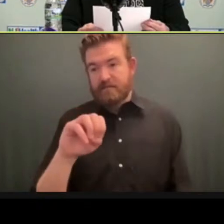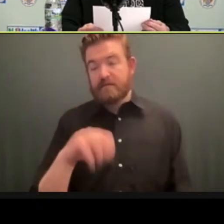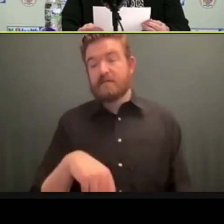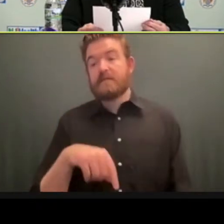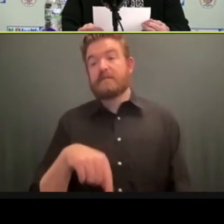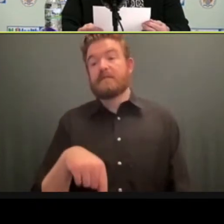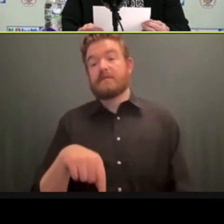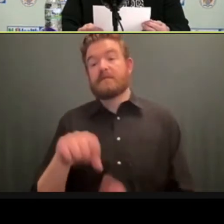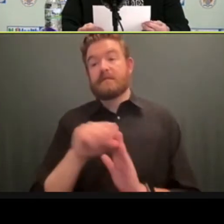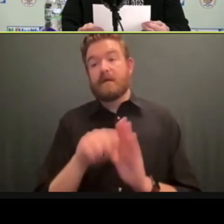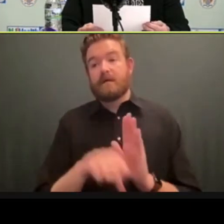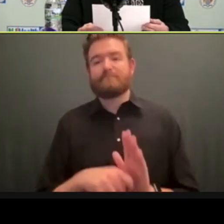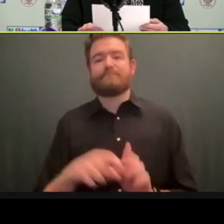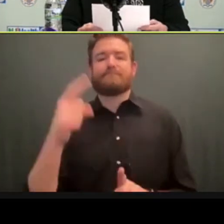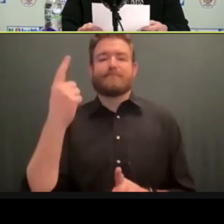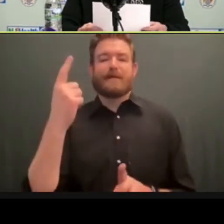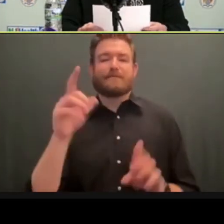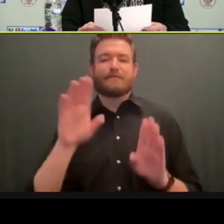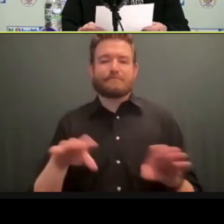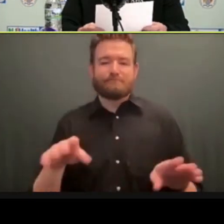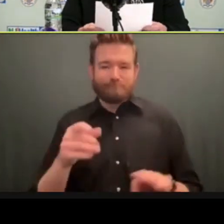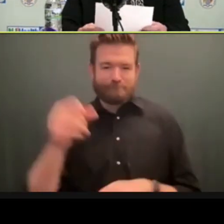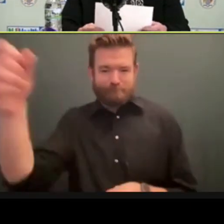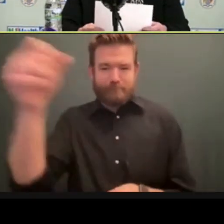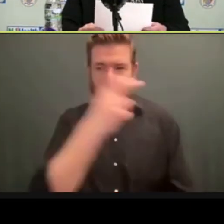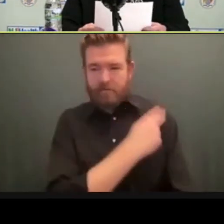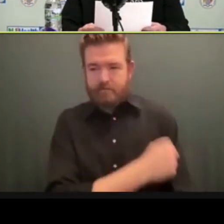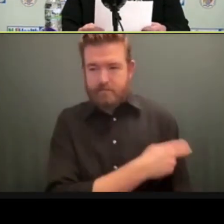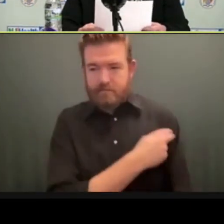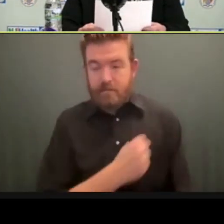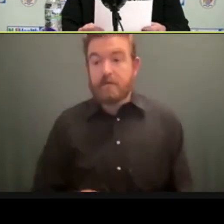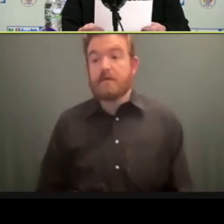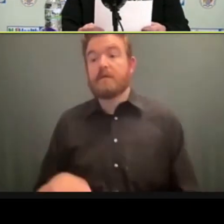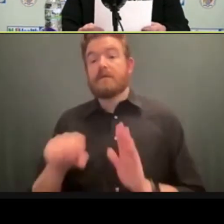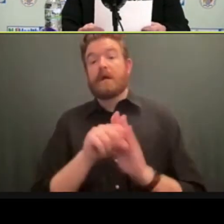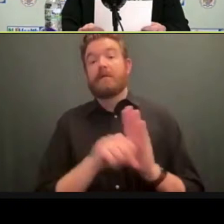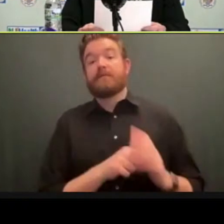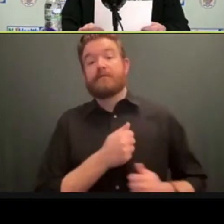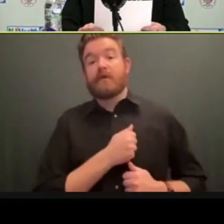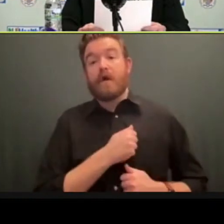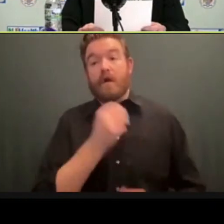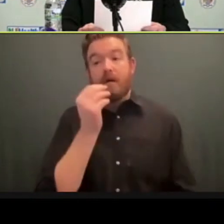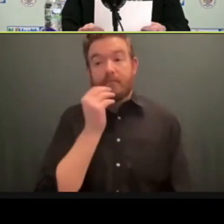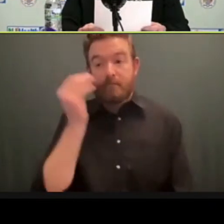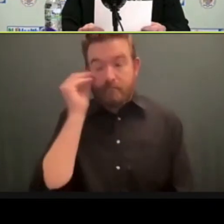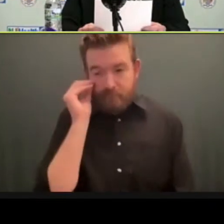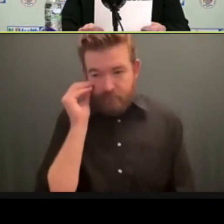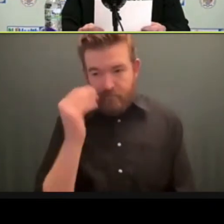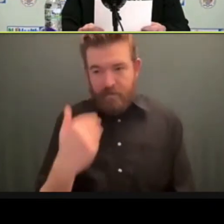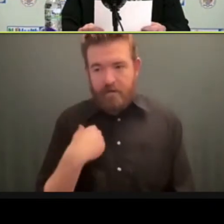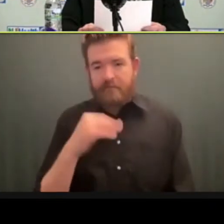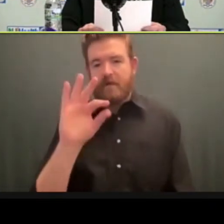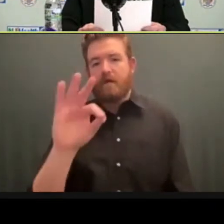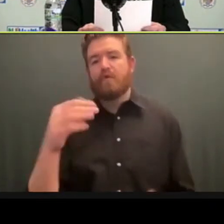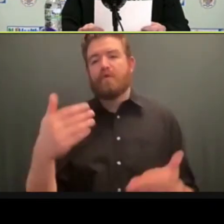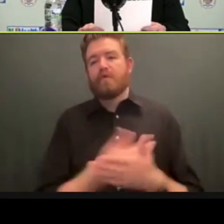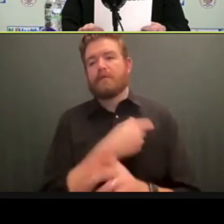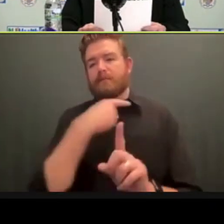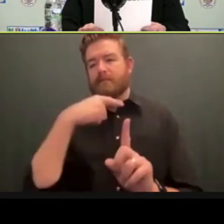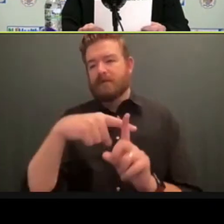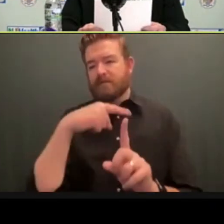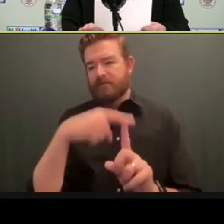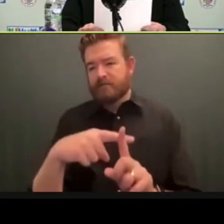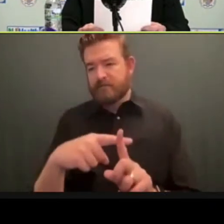hospitalized. At the state veterans homes, since the last briefing, there have been 9 new cases among residents